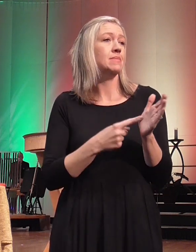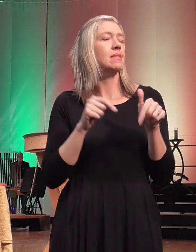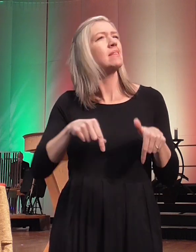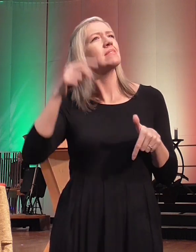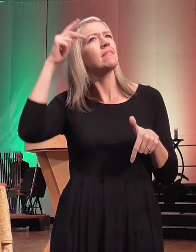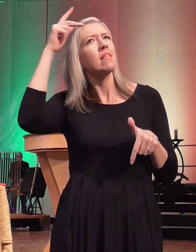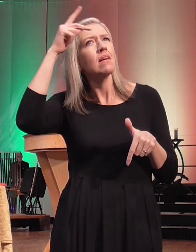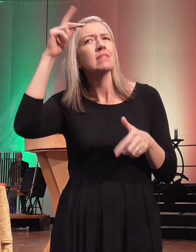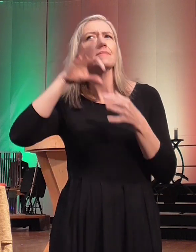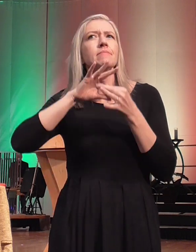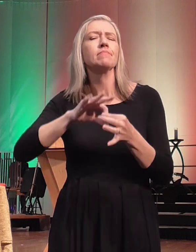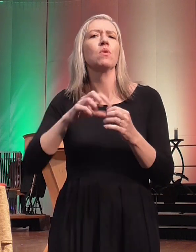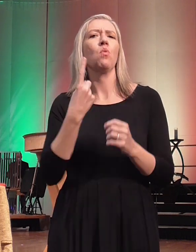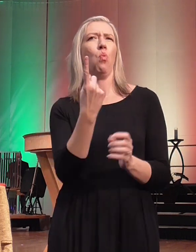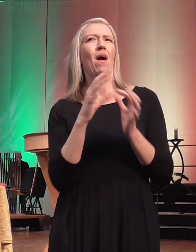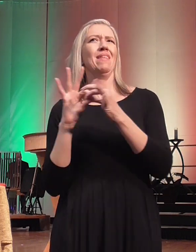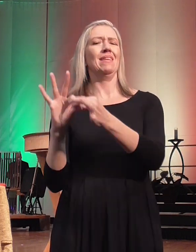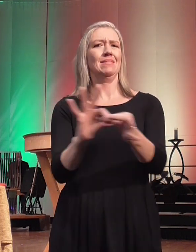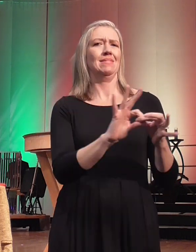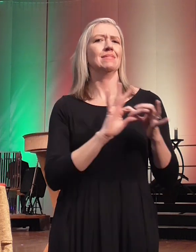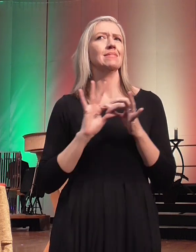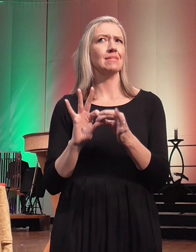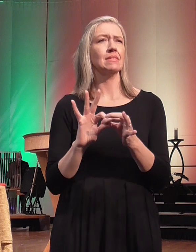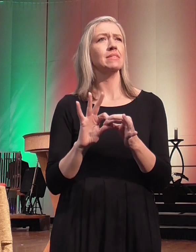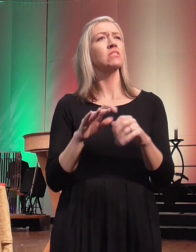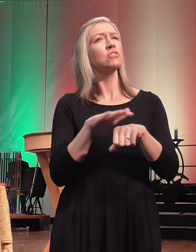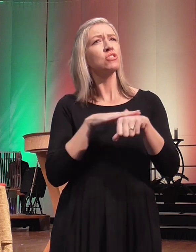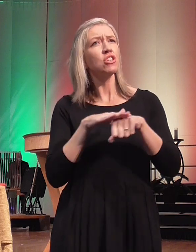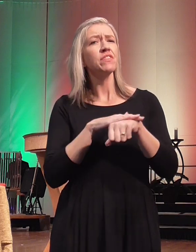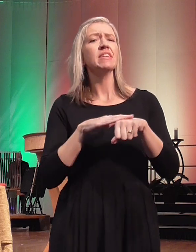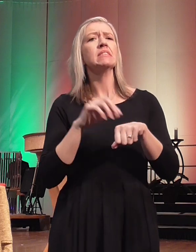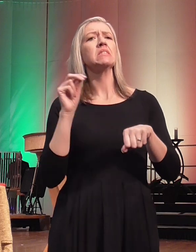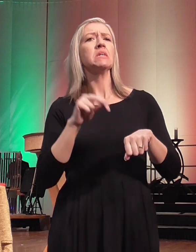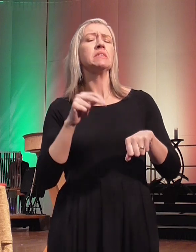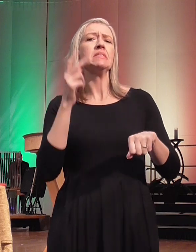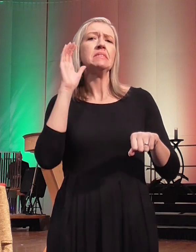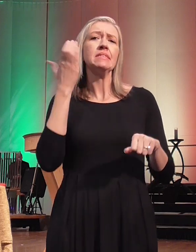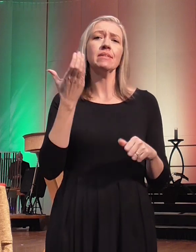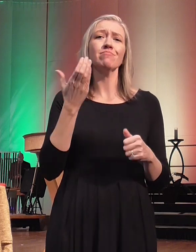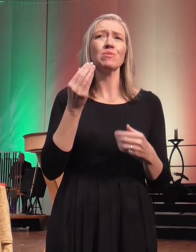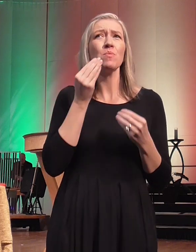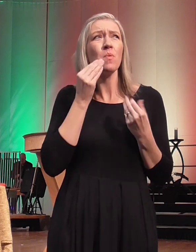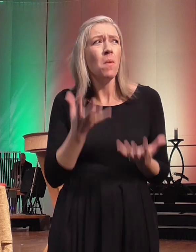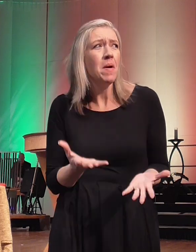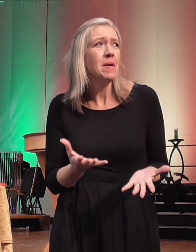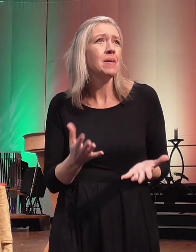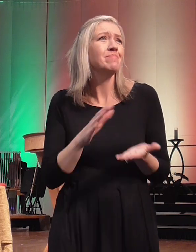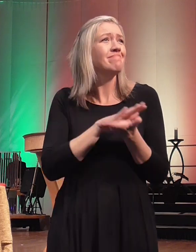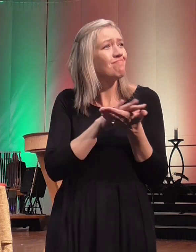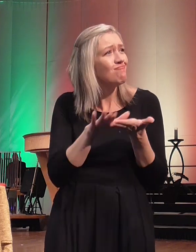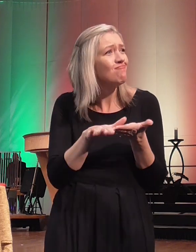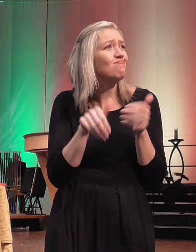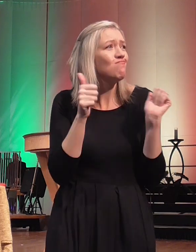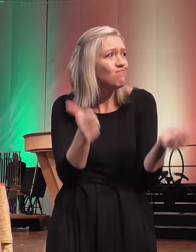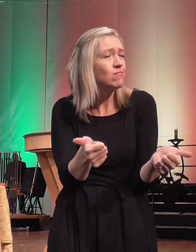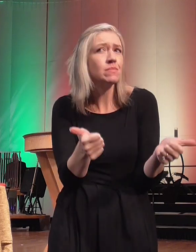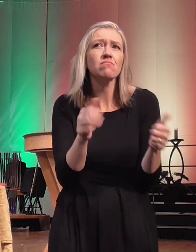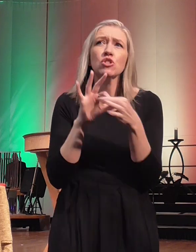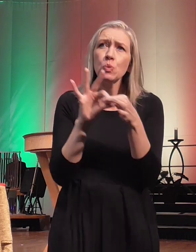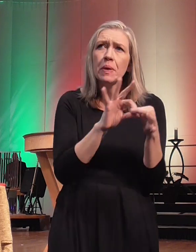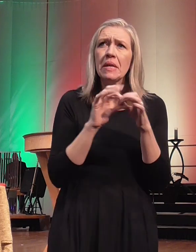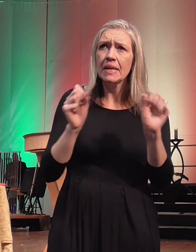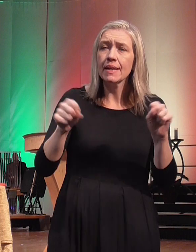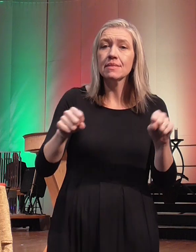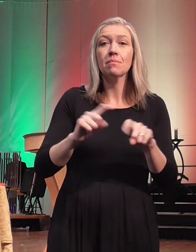about oneness. And on the surface, that feels nice and warm and fuzzy and good. You know, we're all for unity, right? But in a